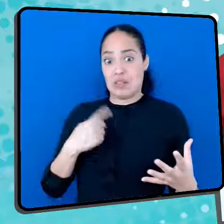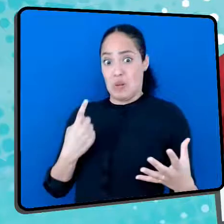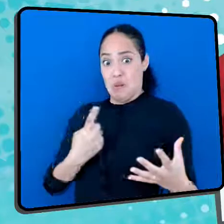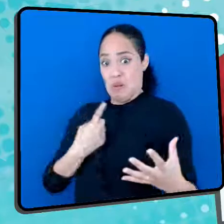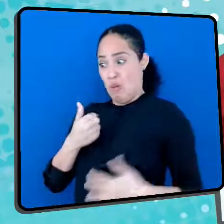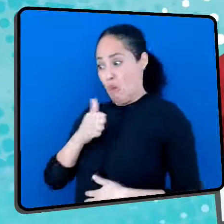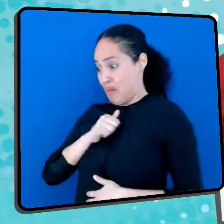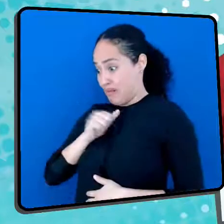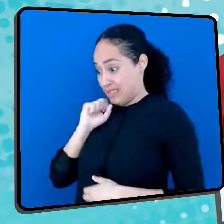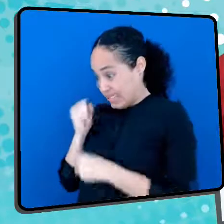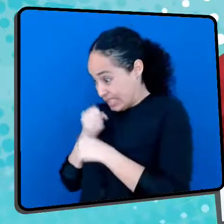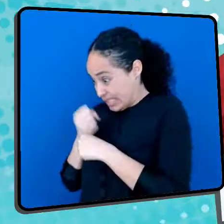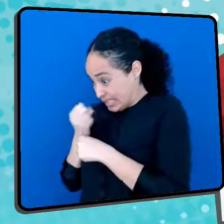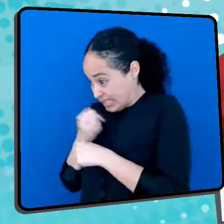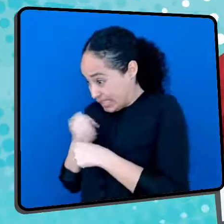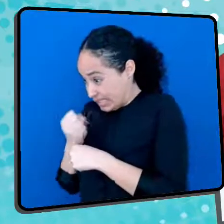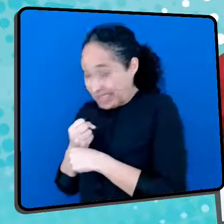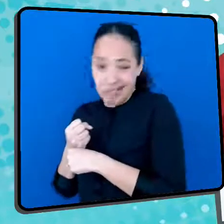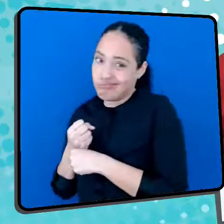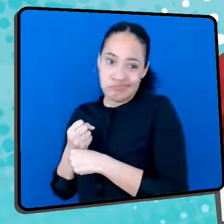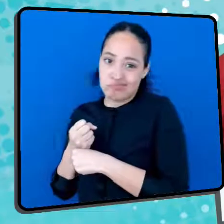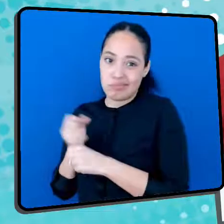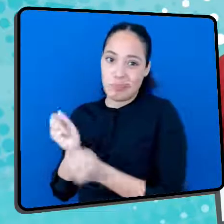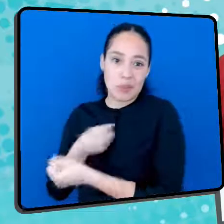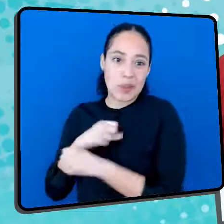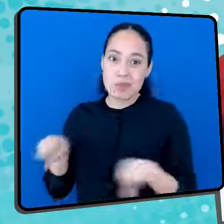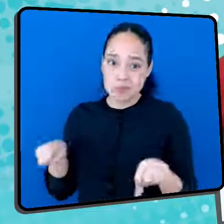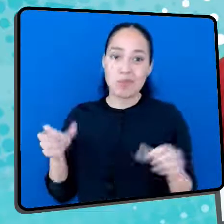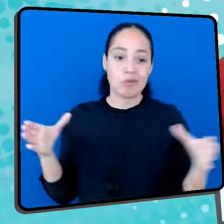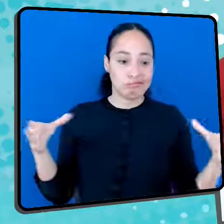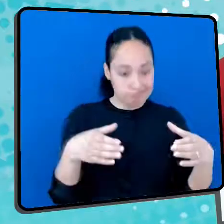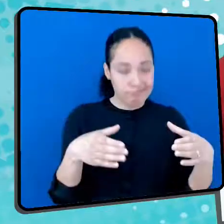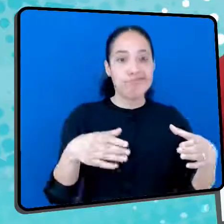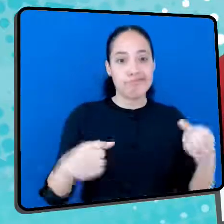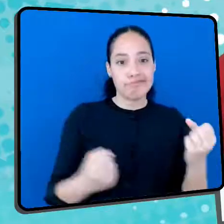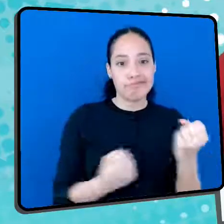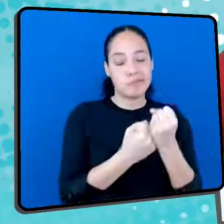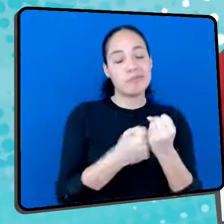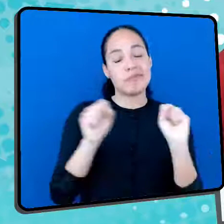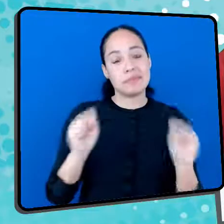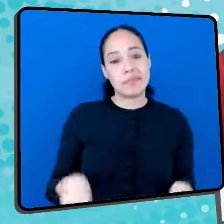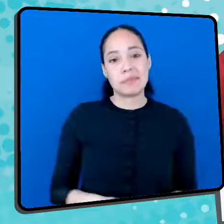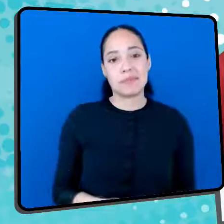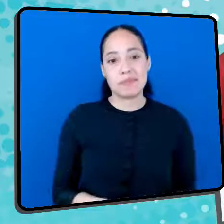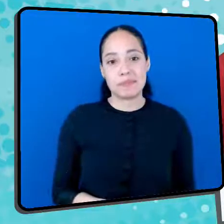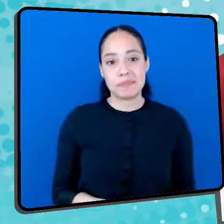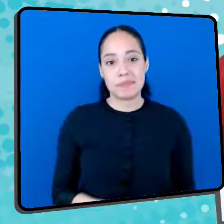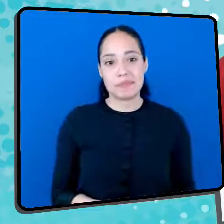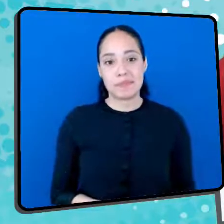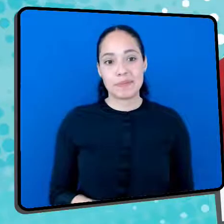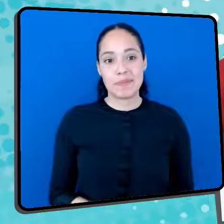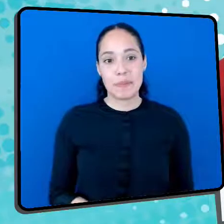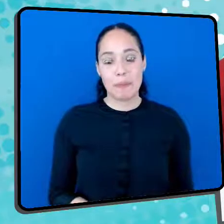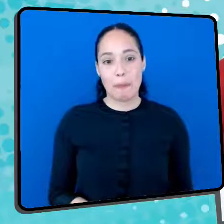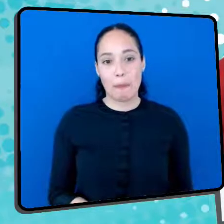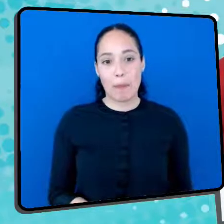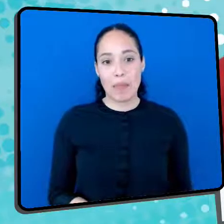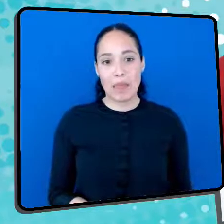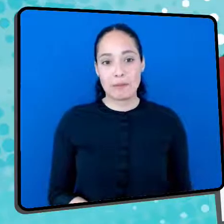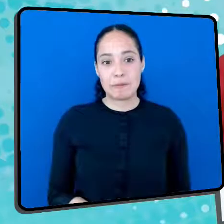So thank you. It is a very interesting